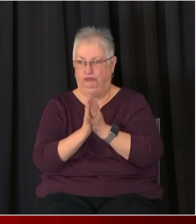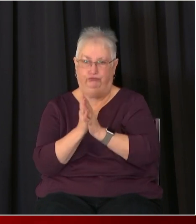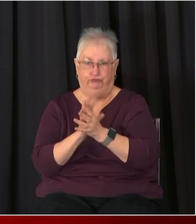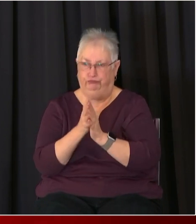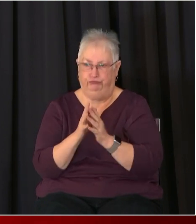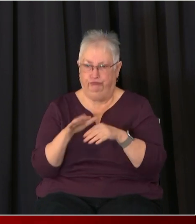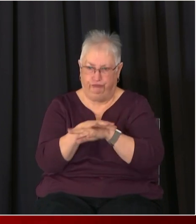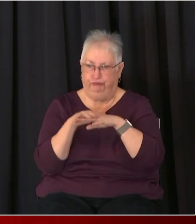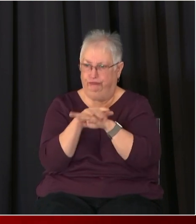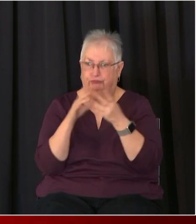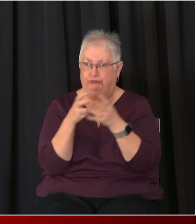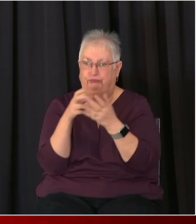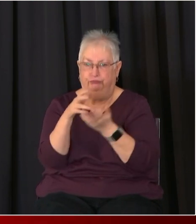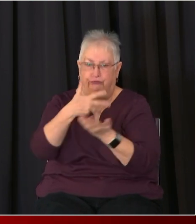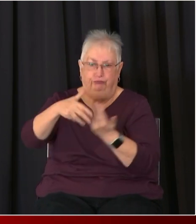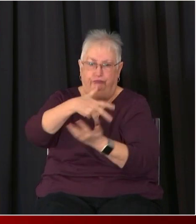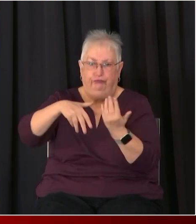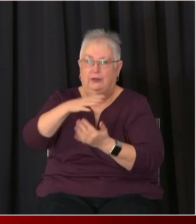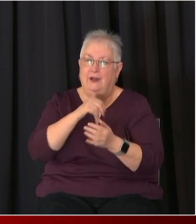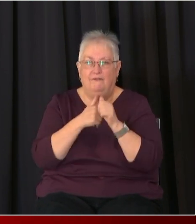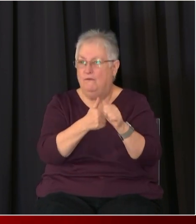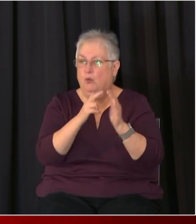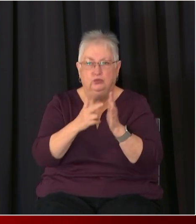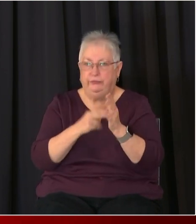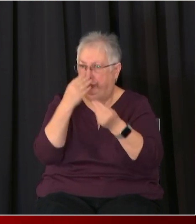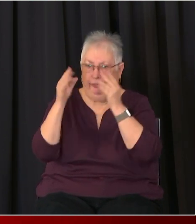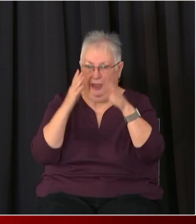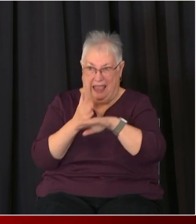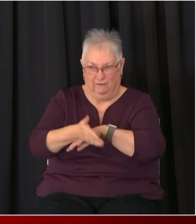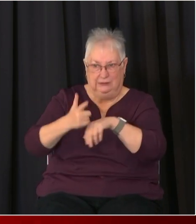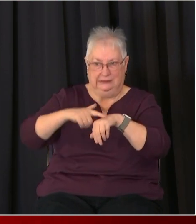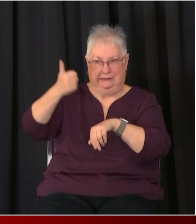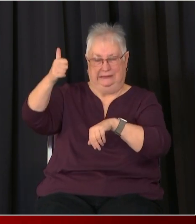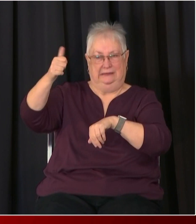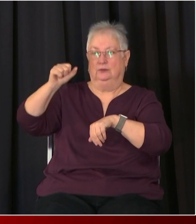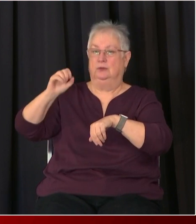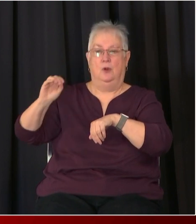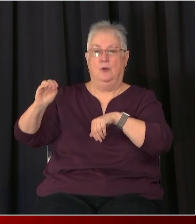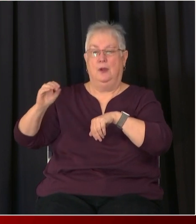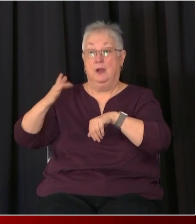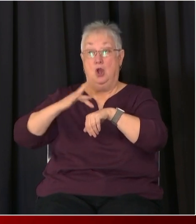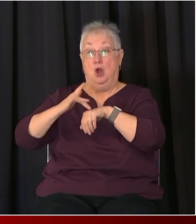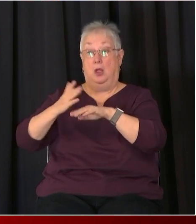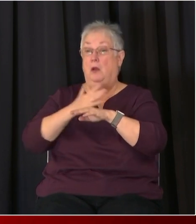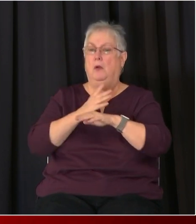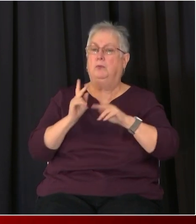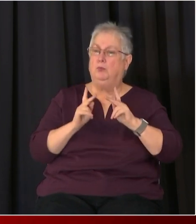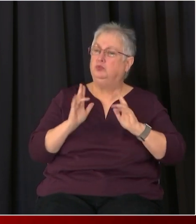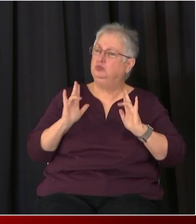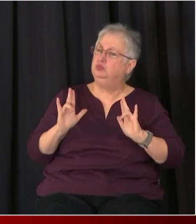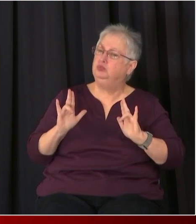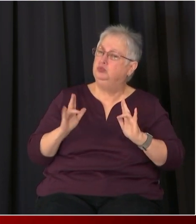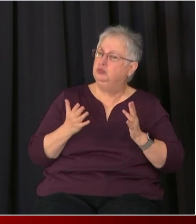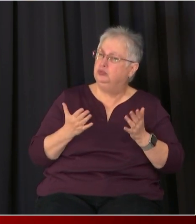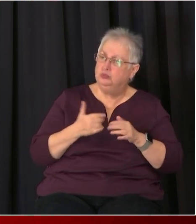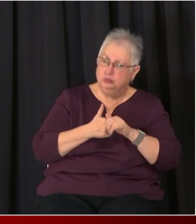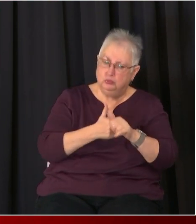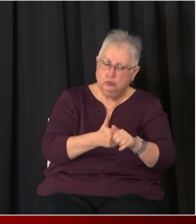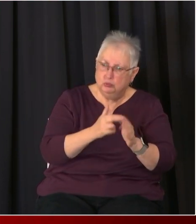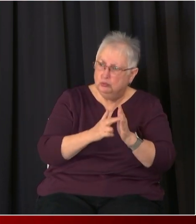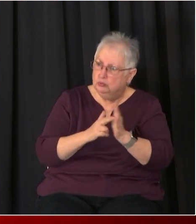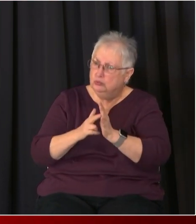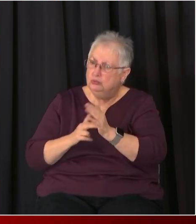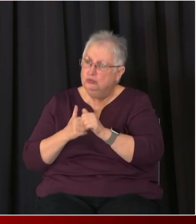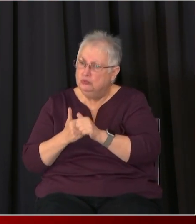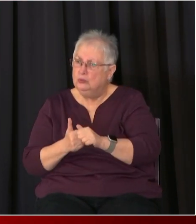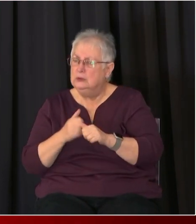Thank you. Yes. Why not issue a stay-at-home order if